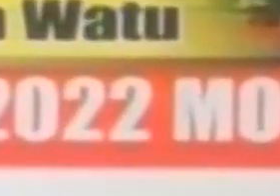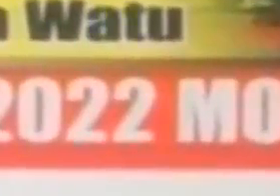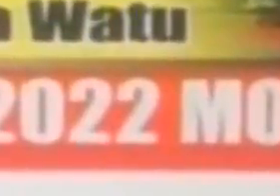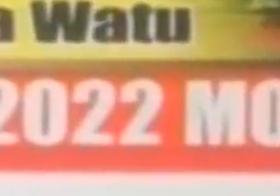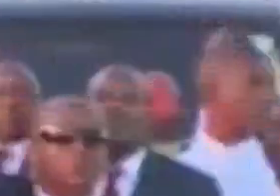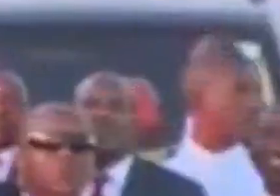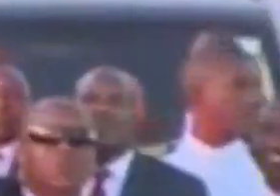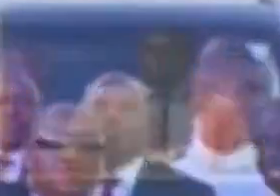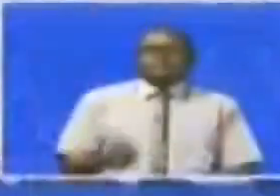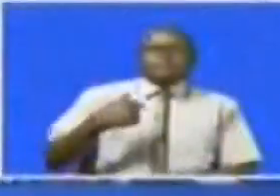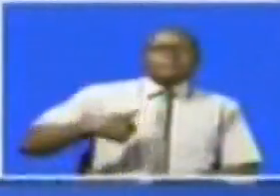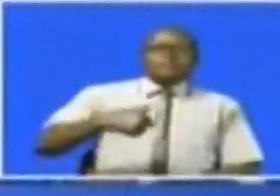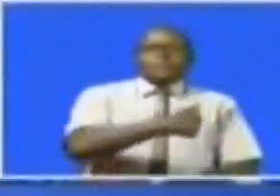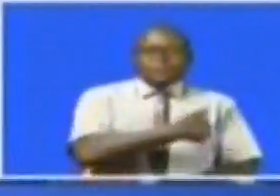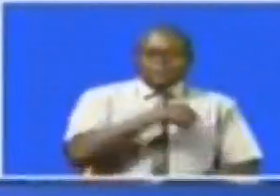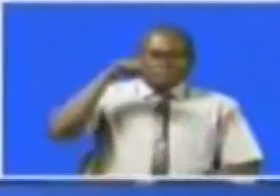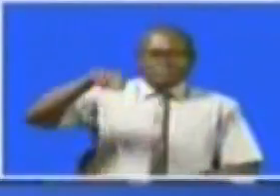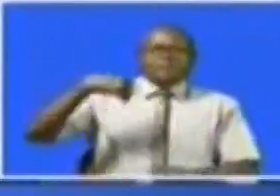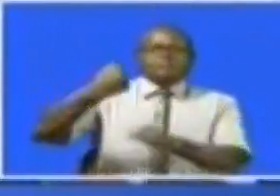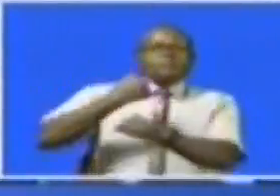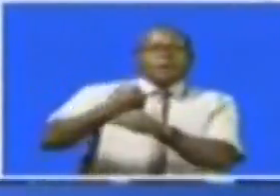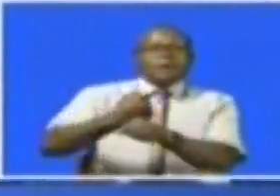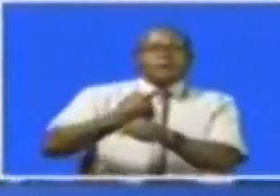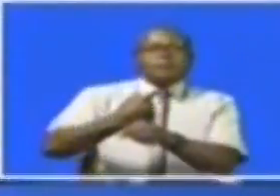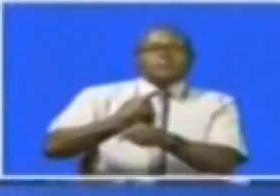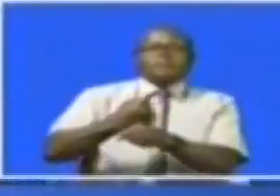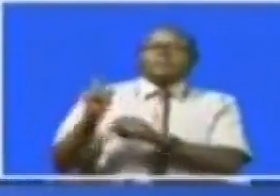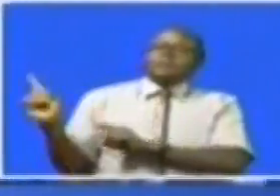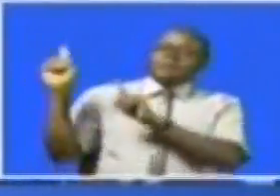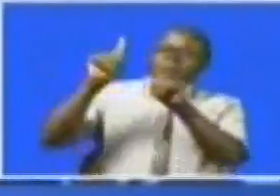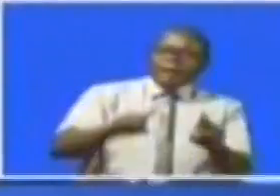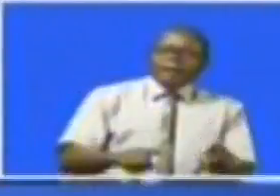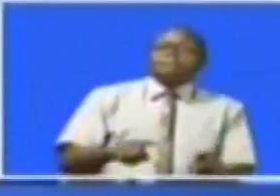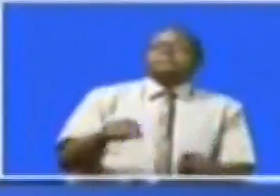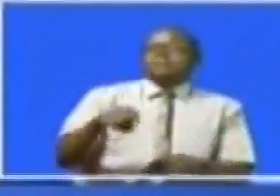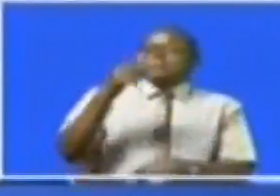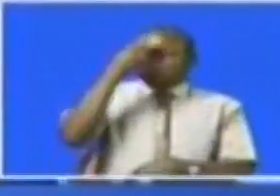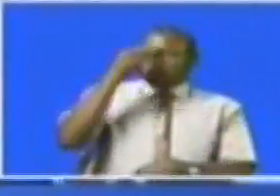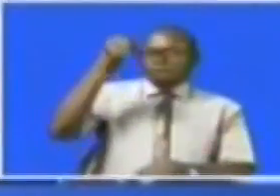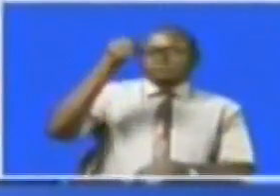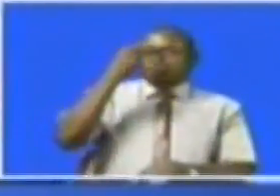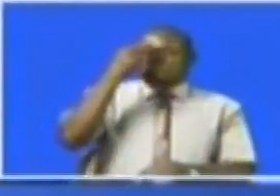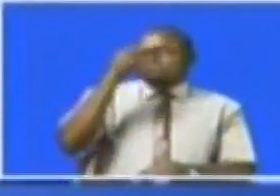agenda. Yetu sisi ni kazi. Wakuje hapa Kitengela.